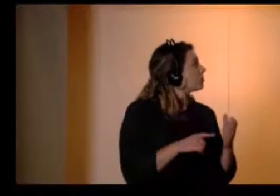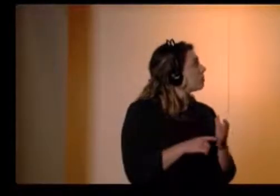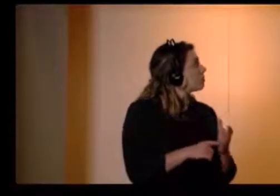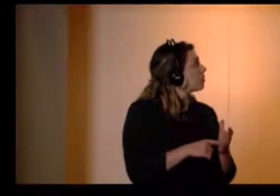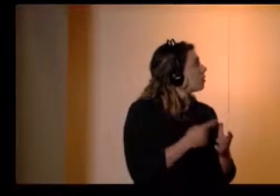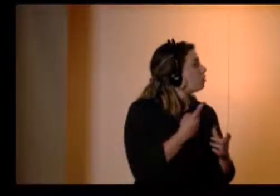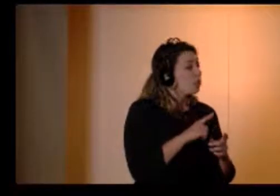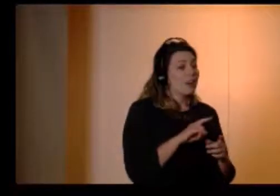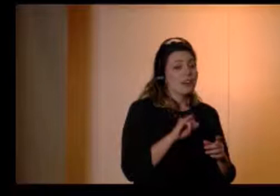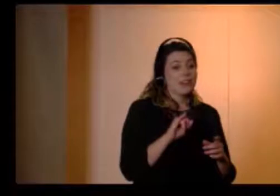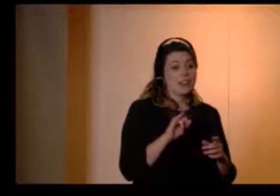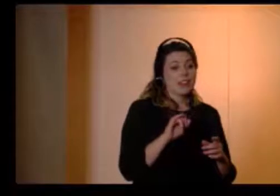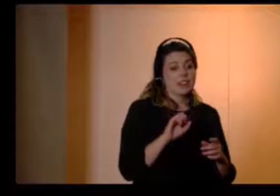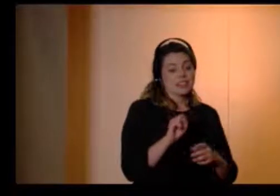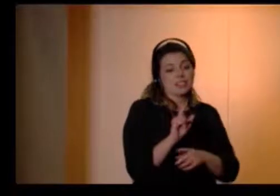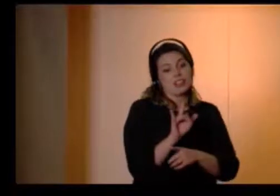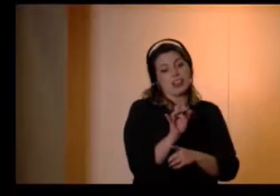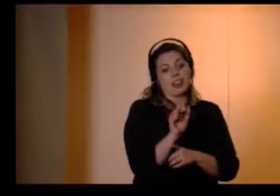insulin molecule.